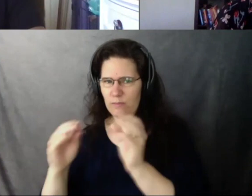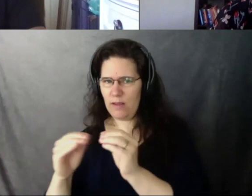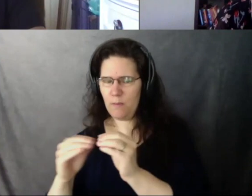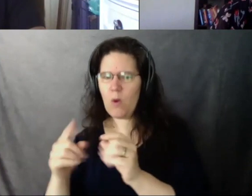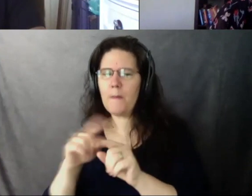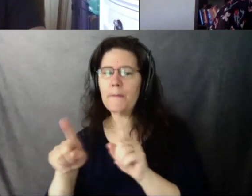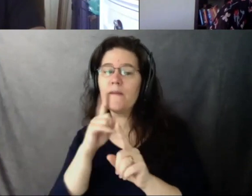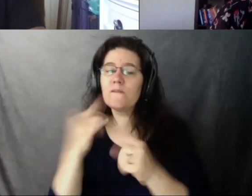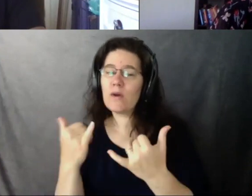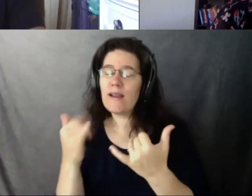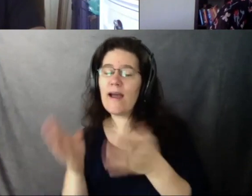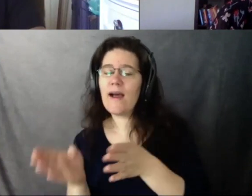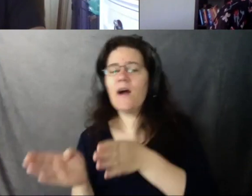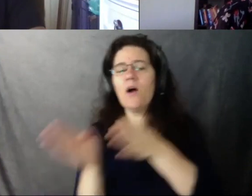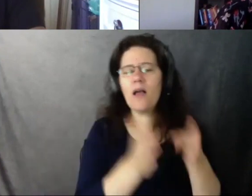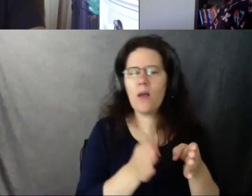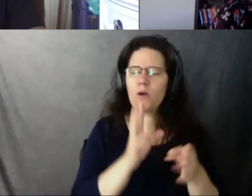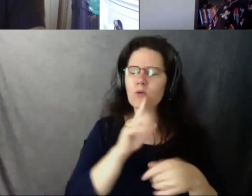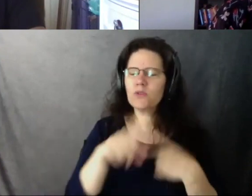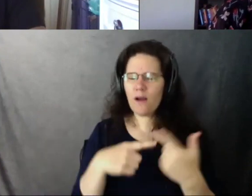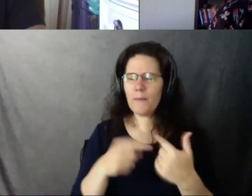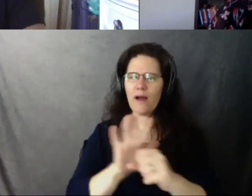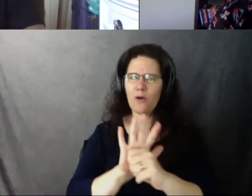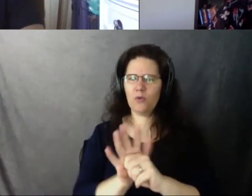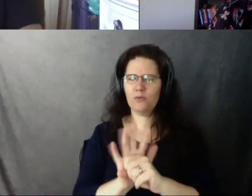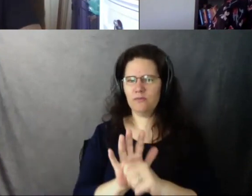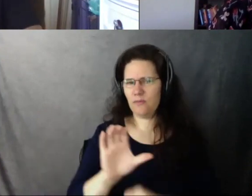we're all experiencing the effects of right now.